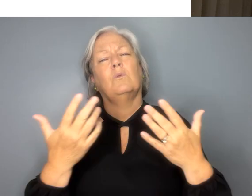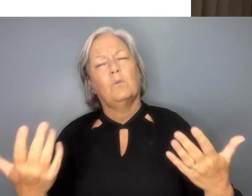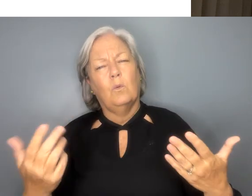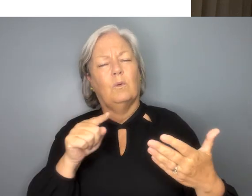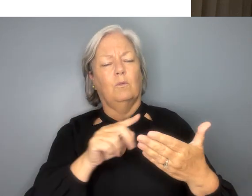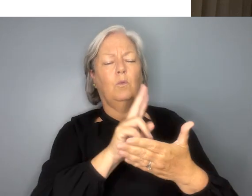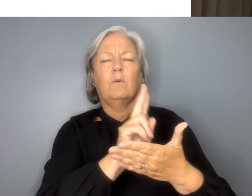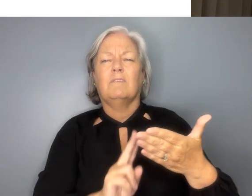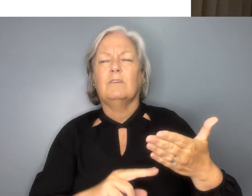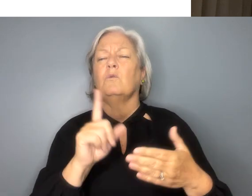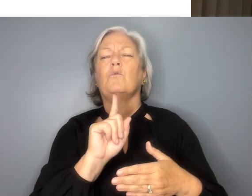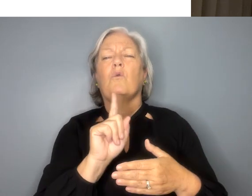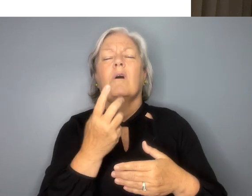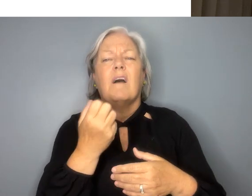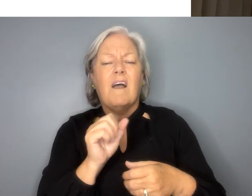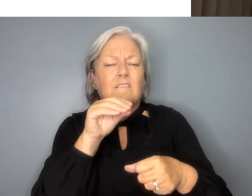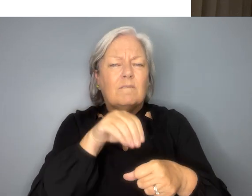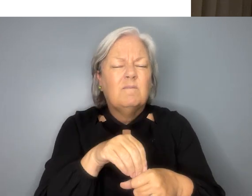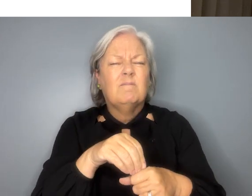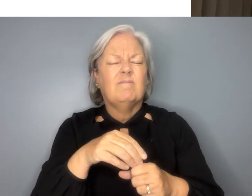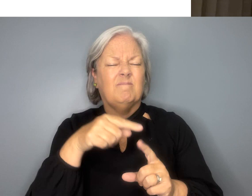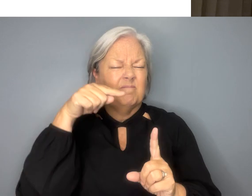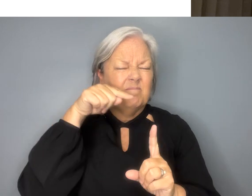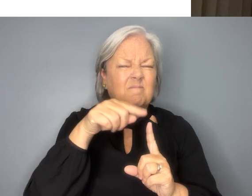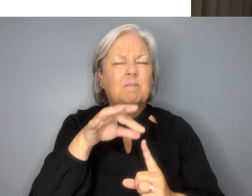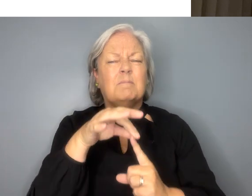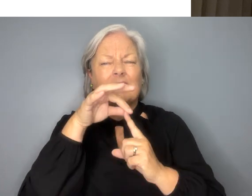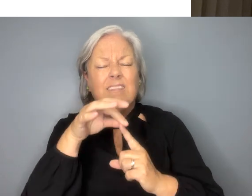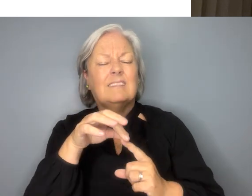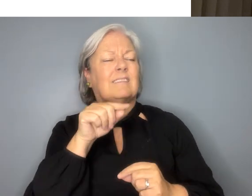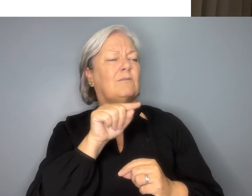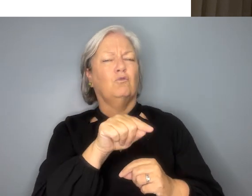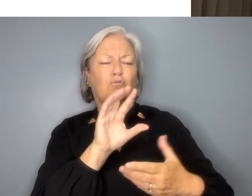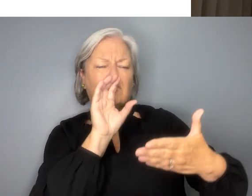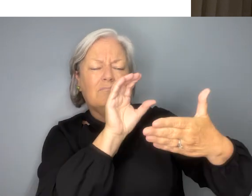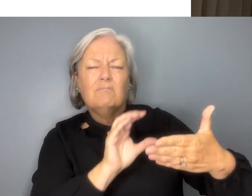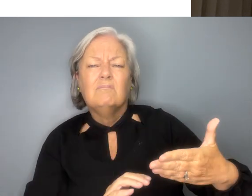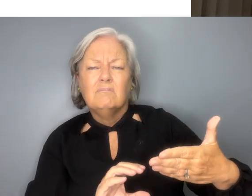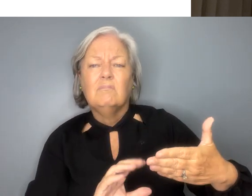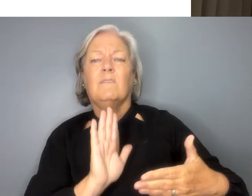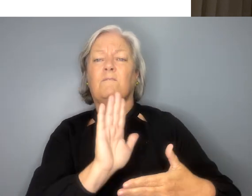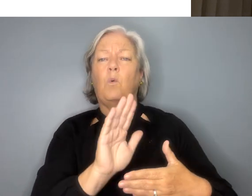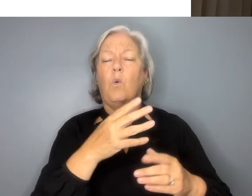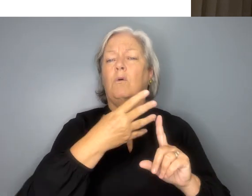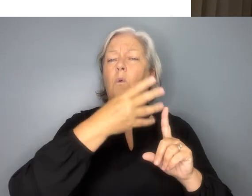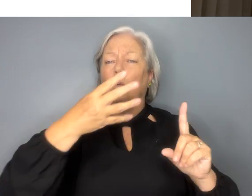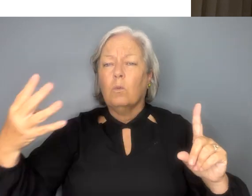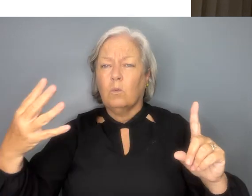So the Convention does not contain specific articles or references to